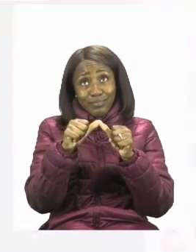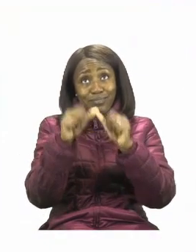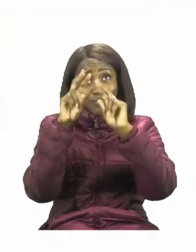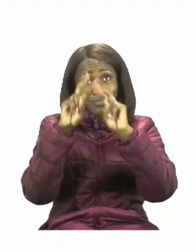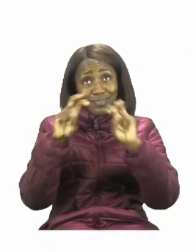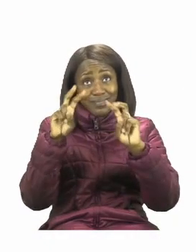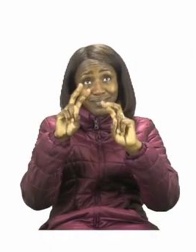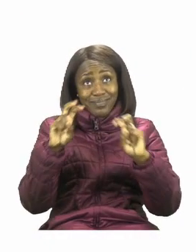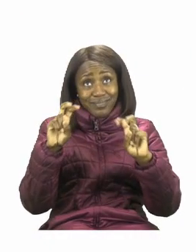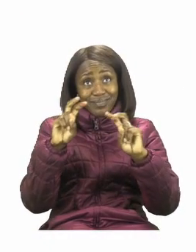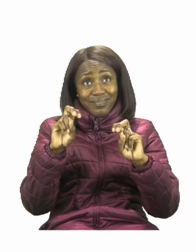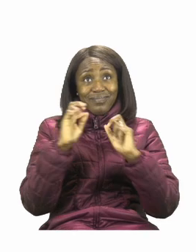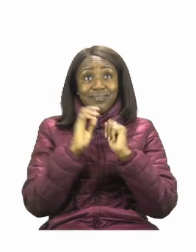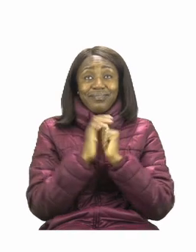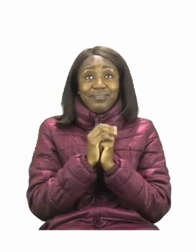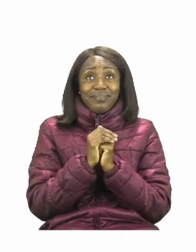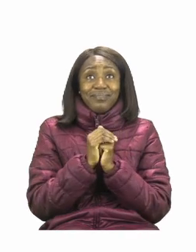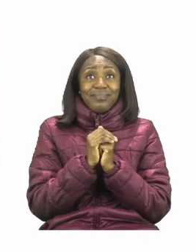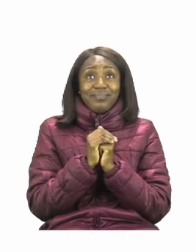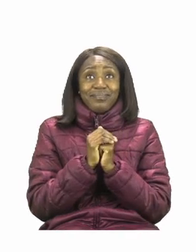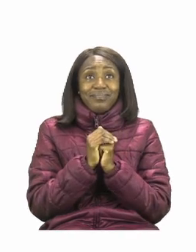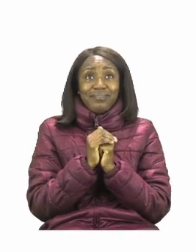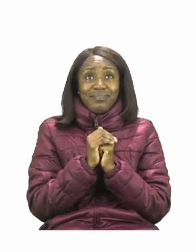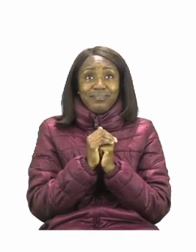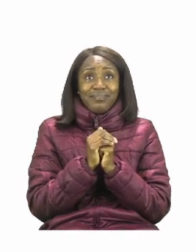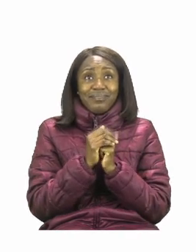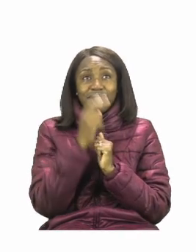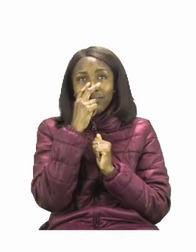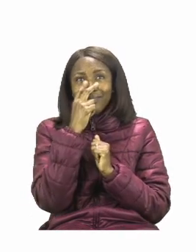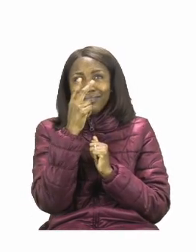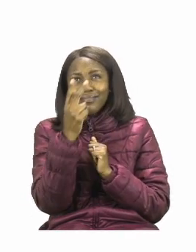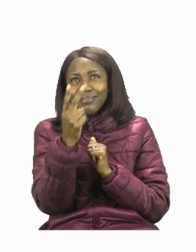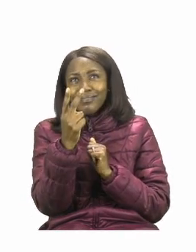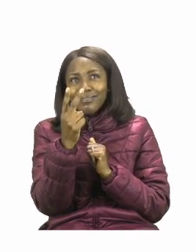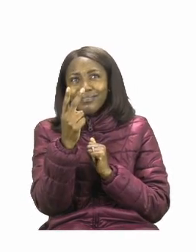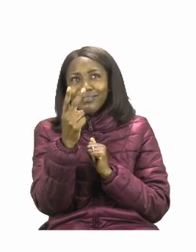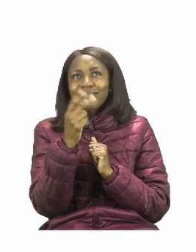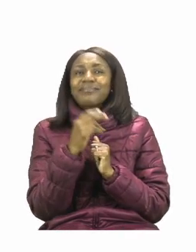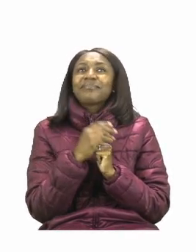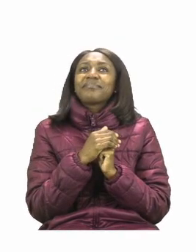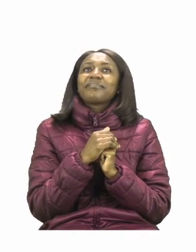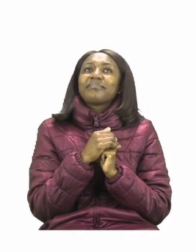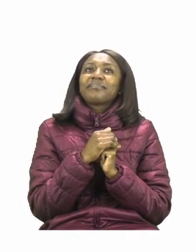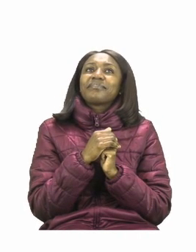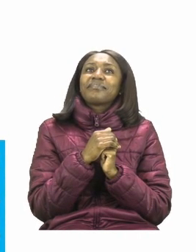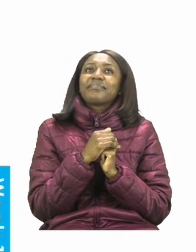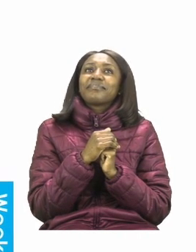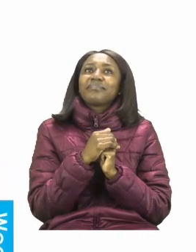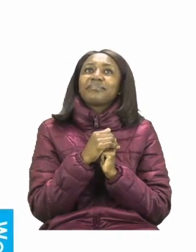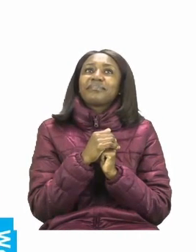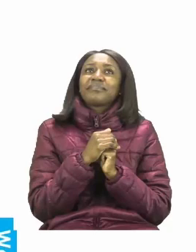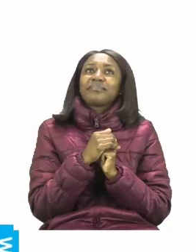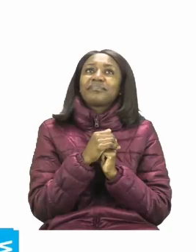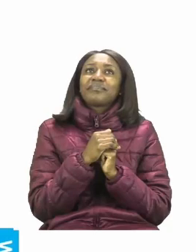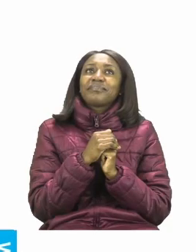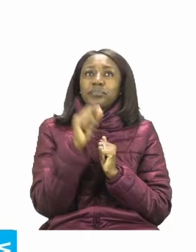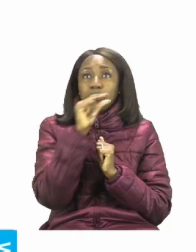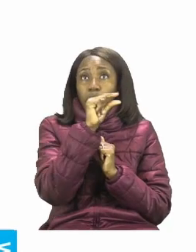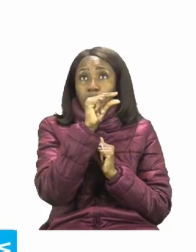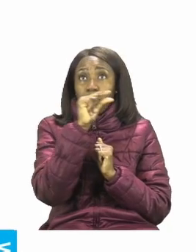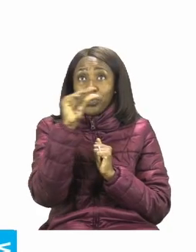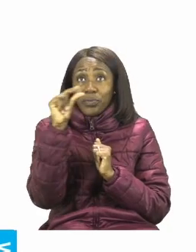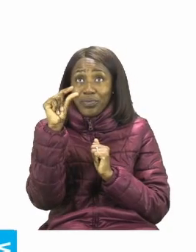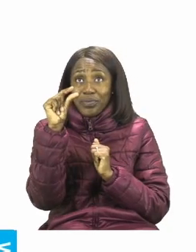other words that we still need to find? Let's look at the vocabulary words one more